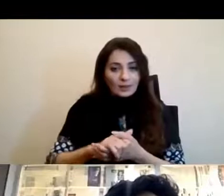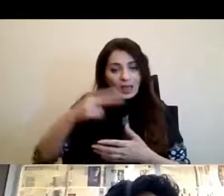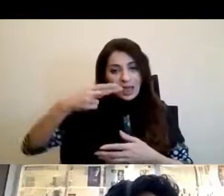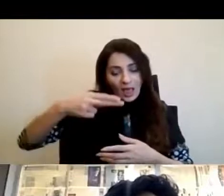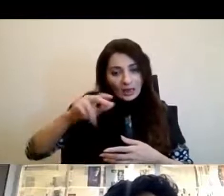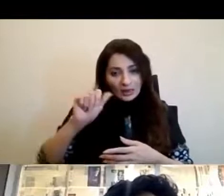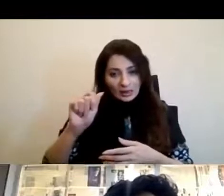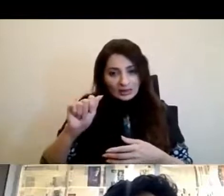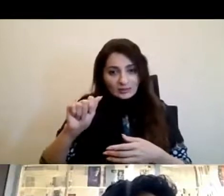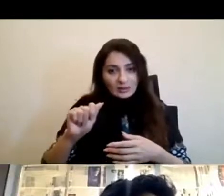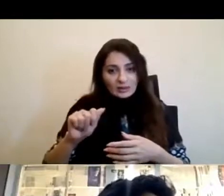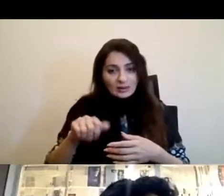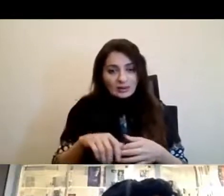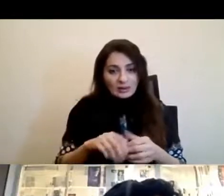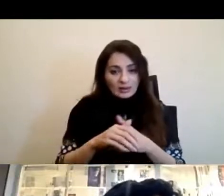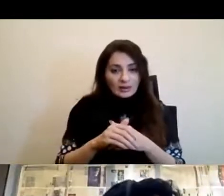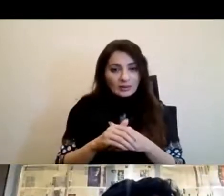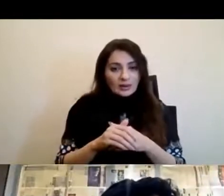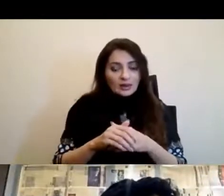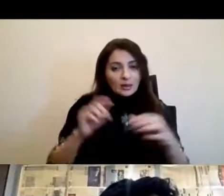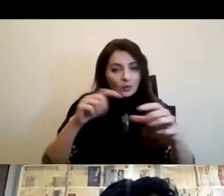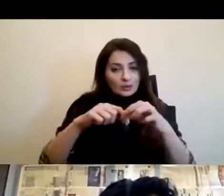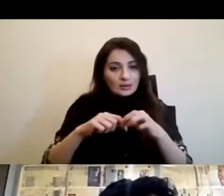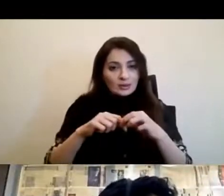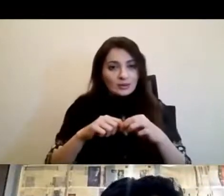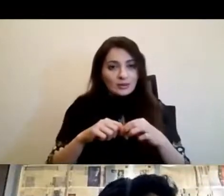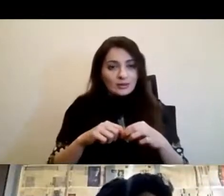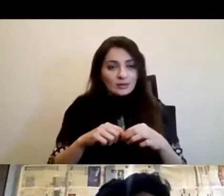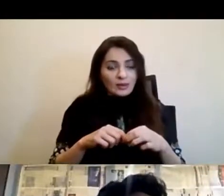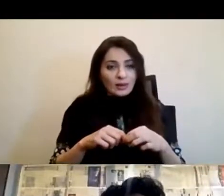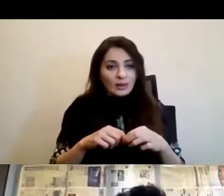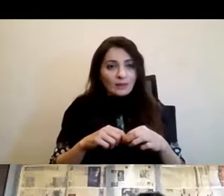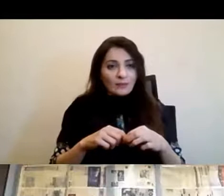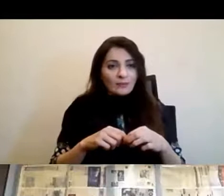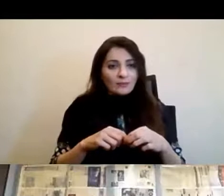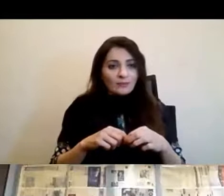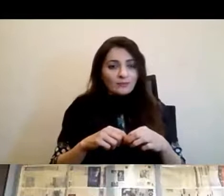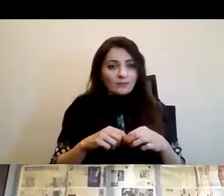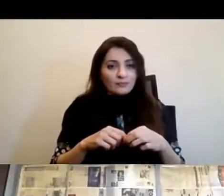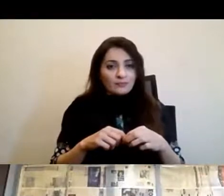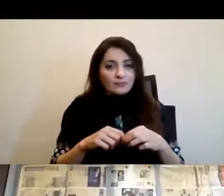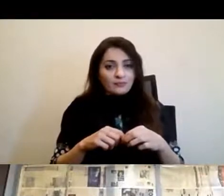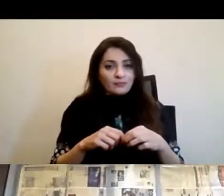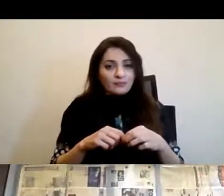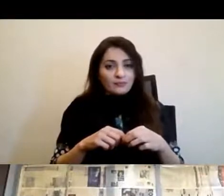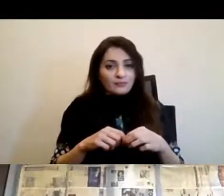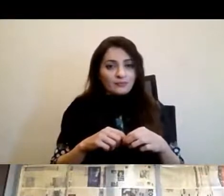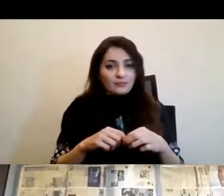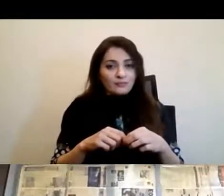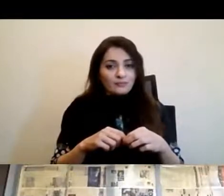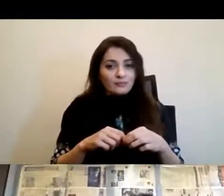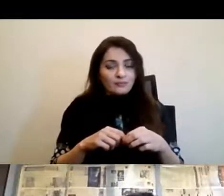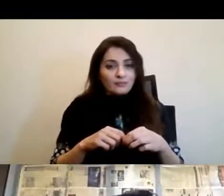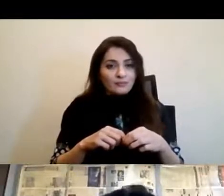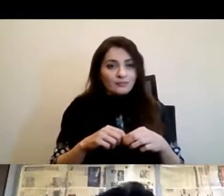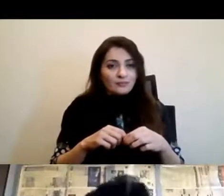the ADB. What works to support inclusion of persons with